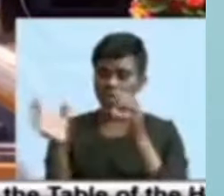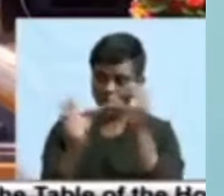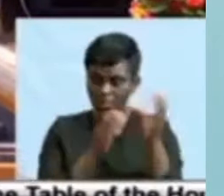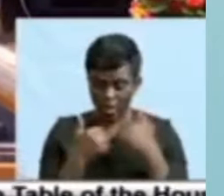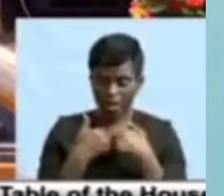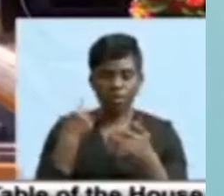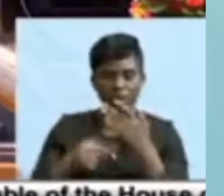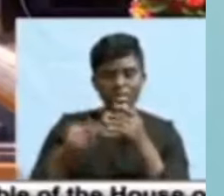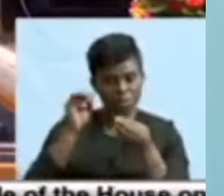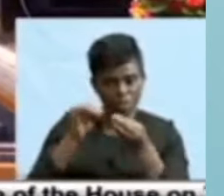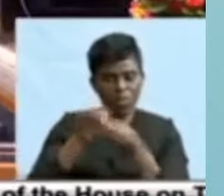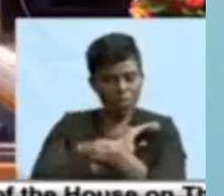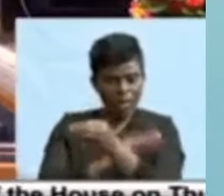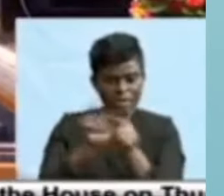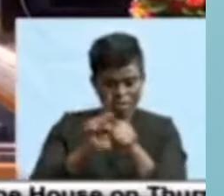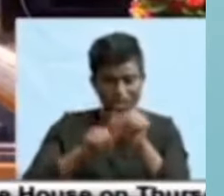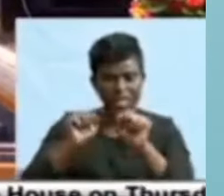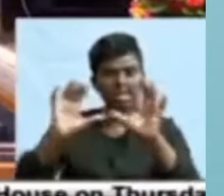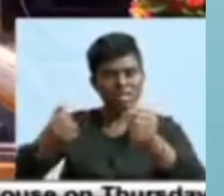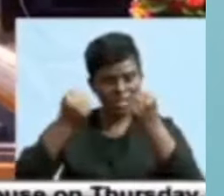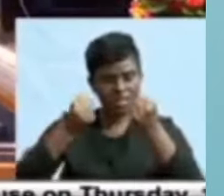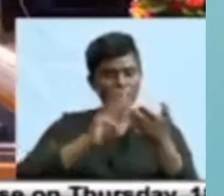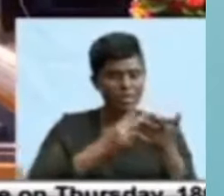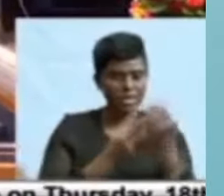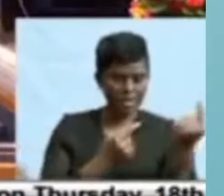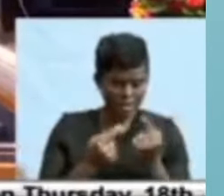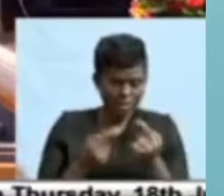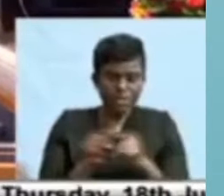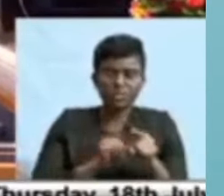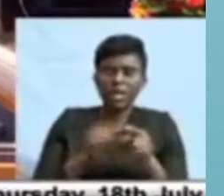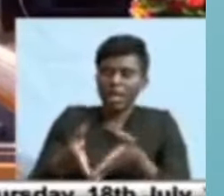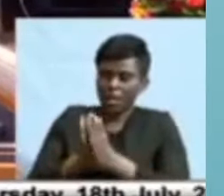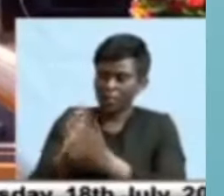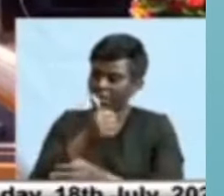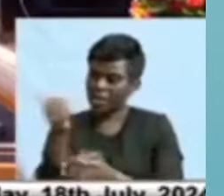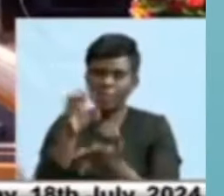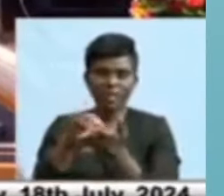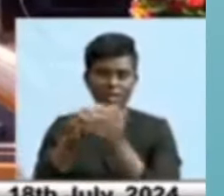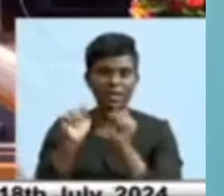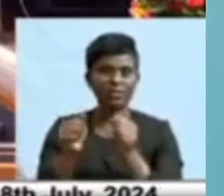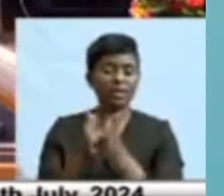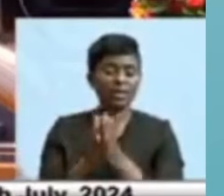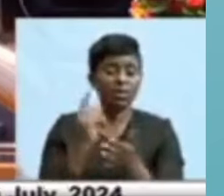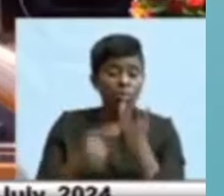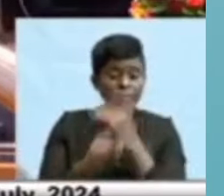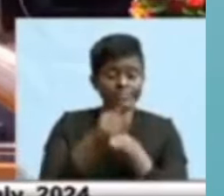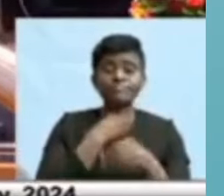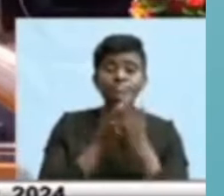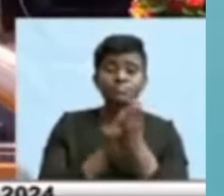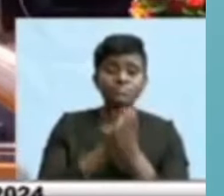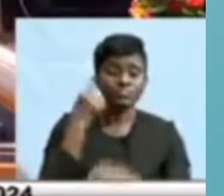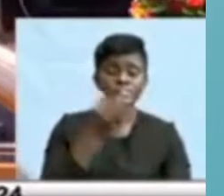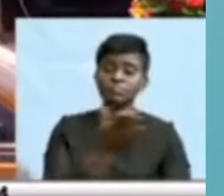have got a lot of power to summon witnesses to come and inquire in any matter that is of interest to